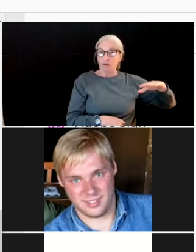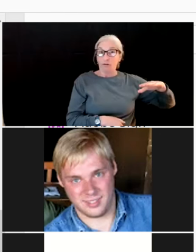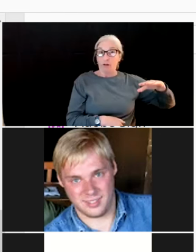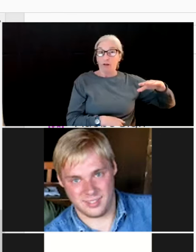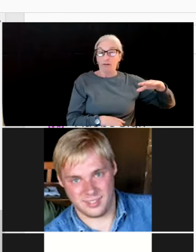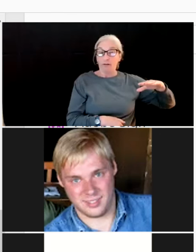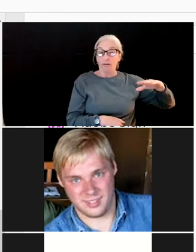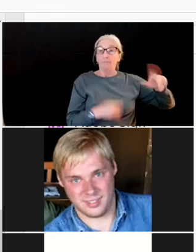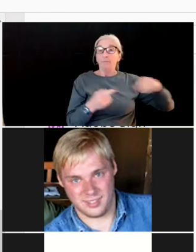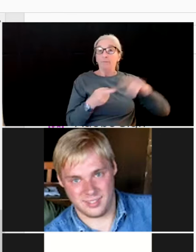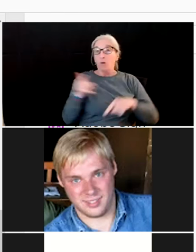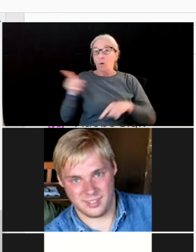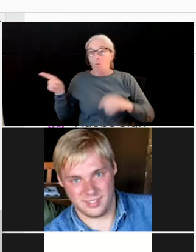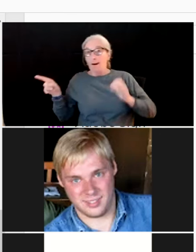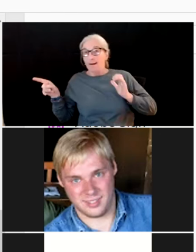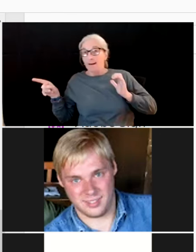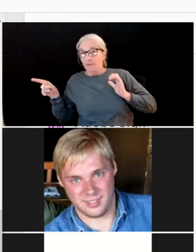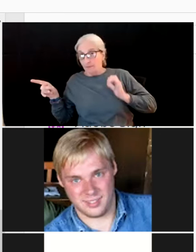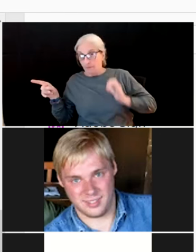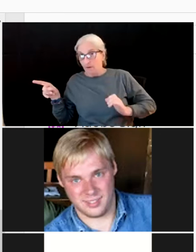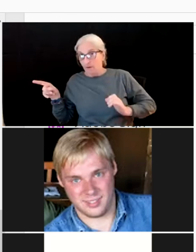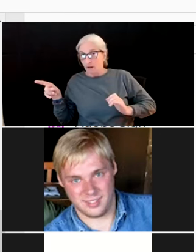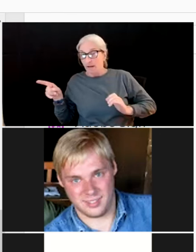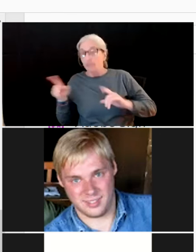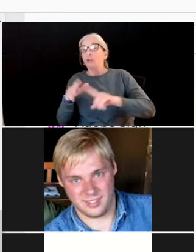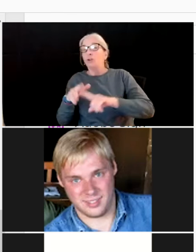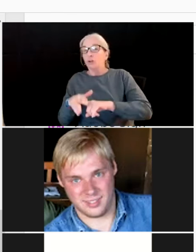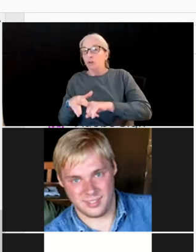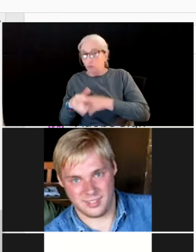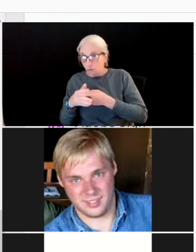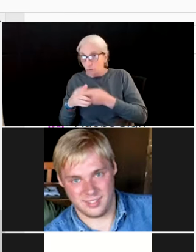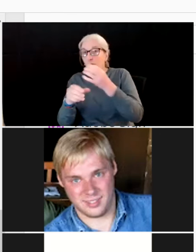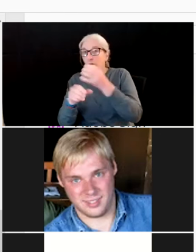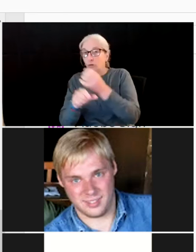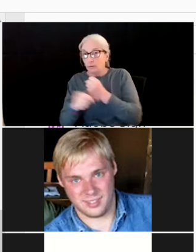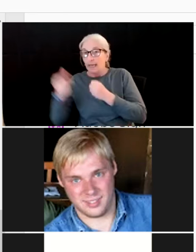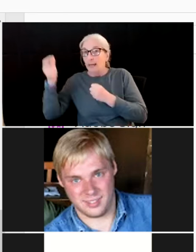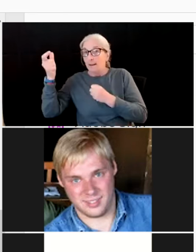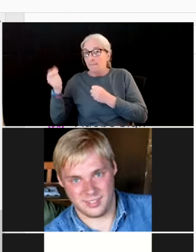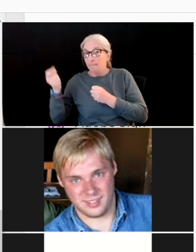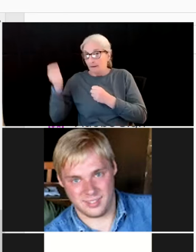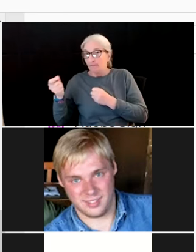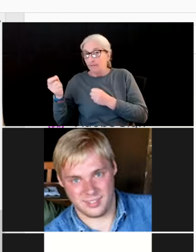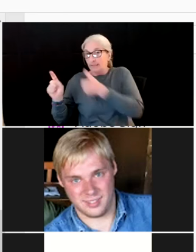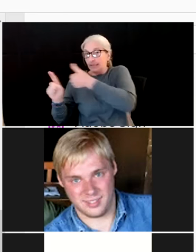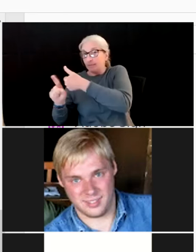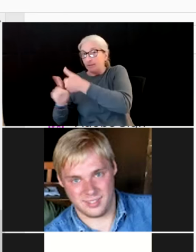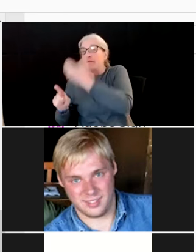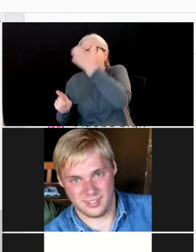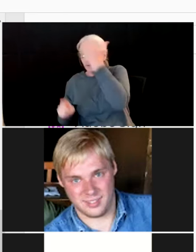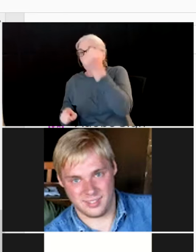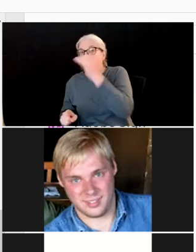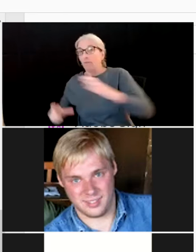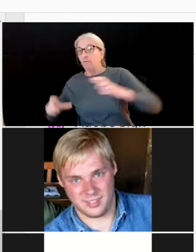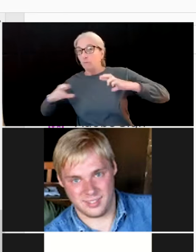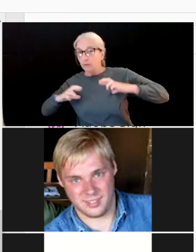a client starts getting benefits based on retirement or disability. All